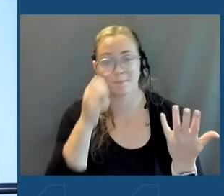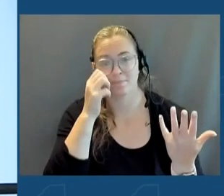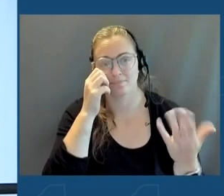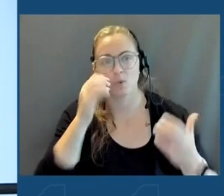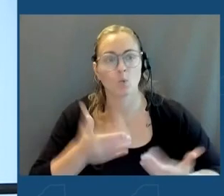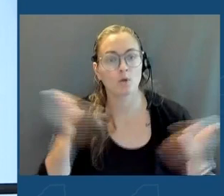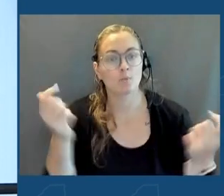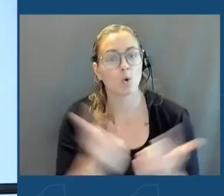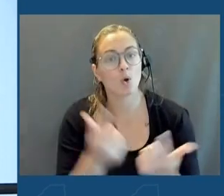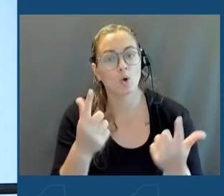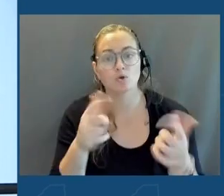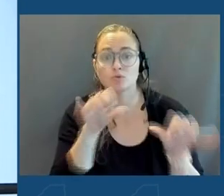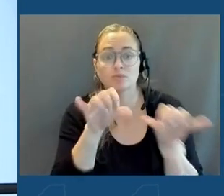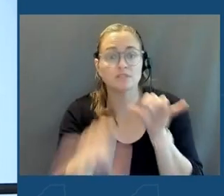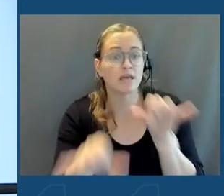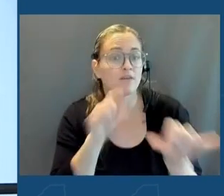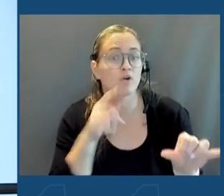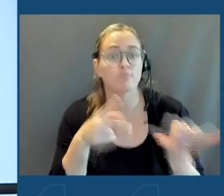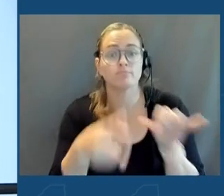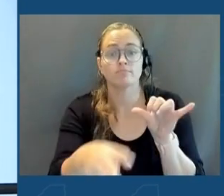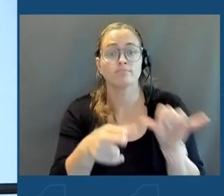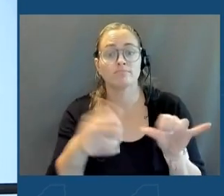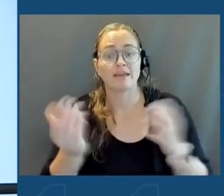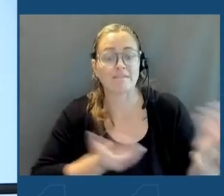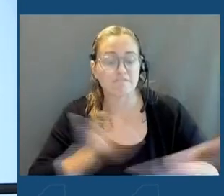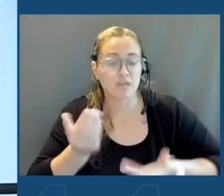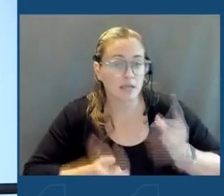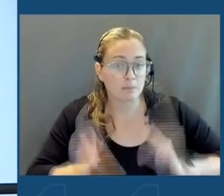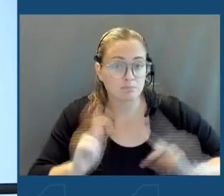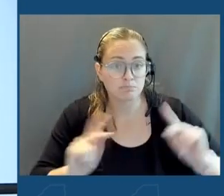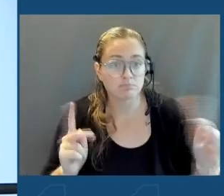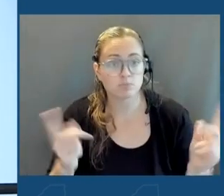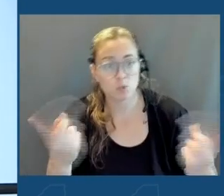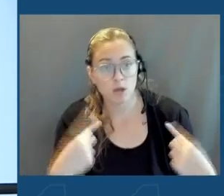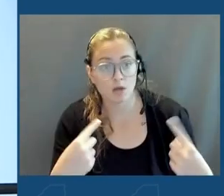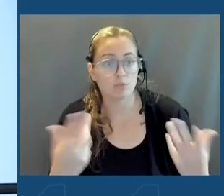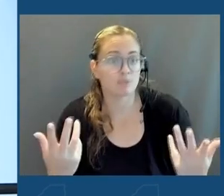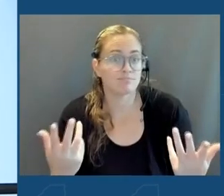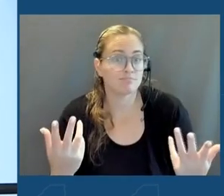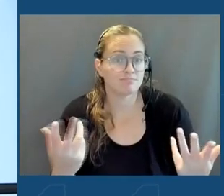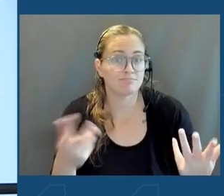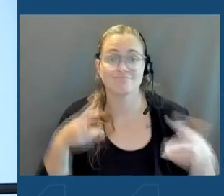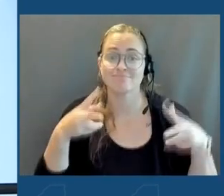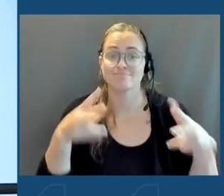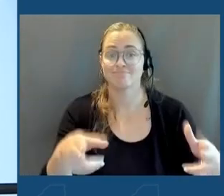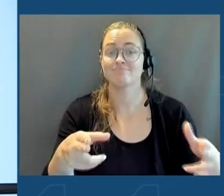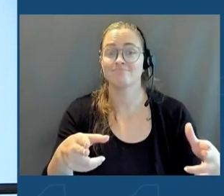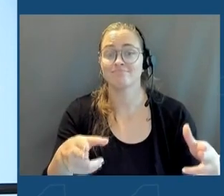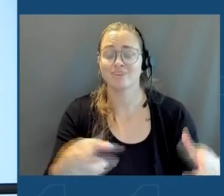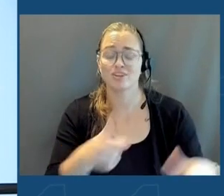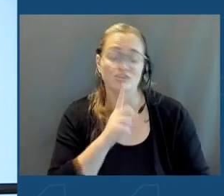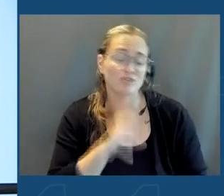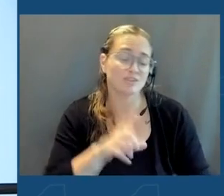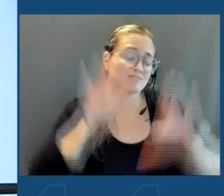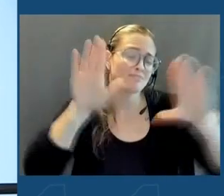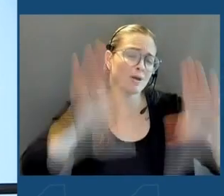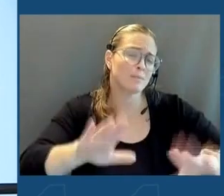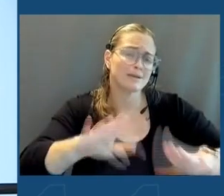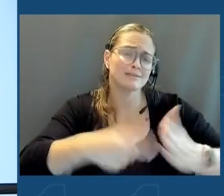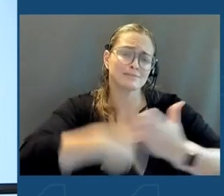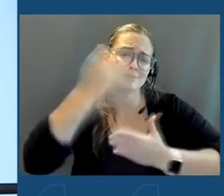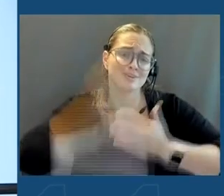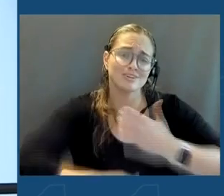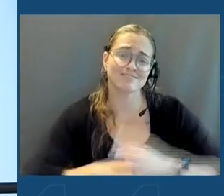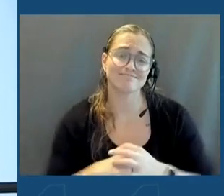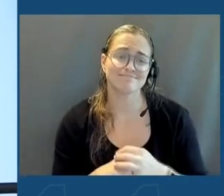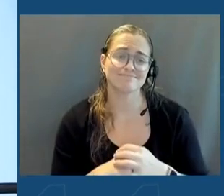all to stay for the ribbon cutting and invite our participants to come up and to cut the ribbon on this truly amazing project